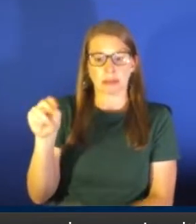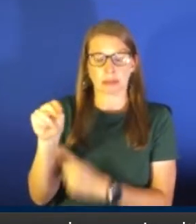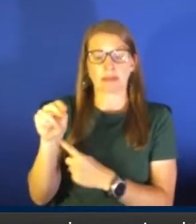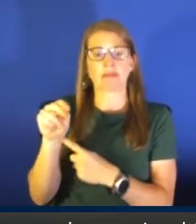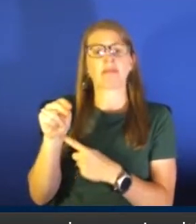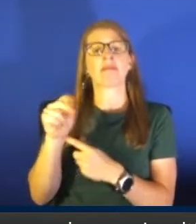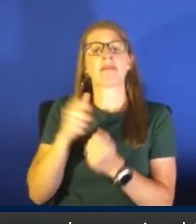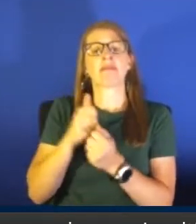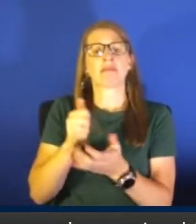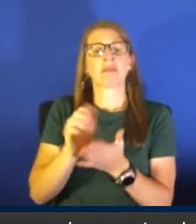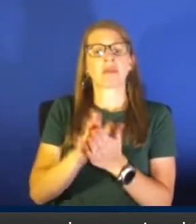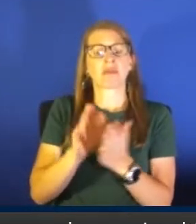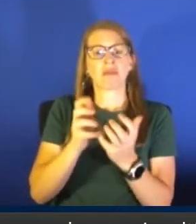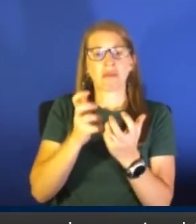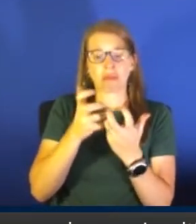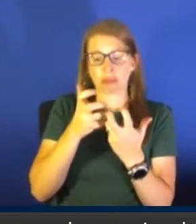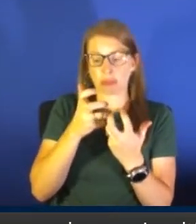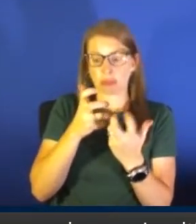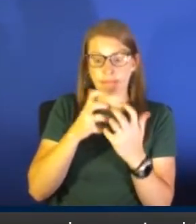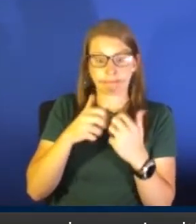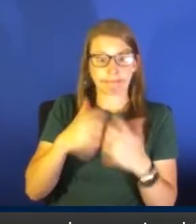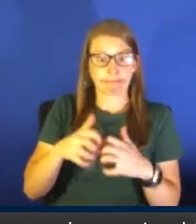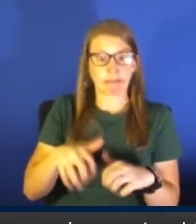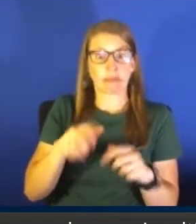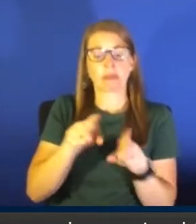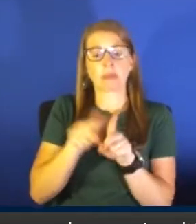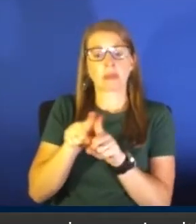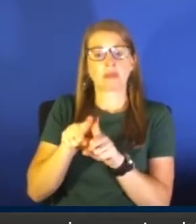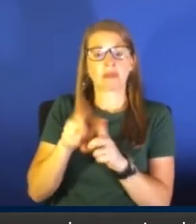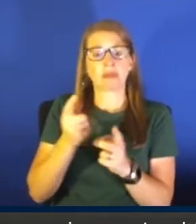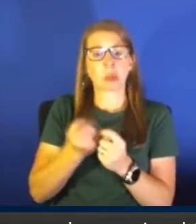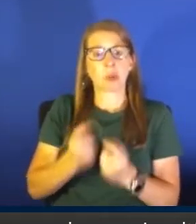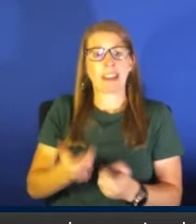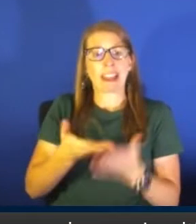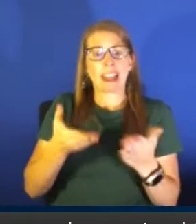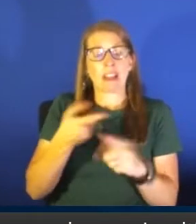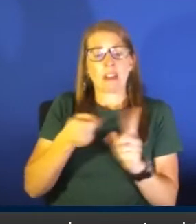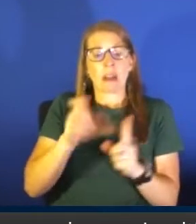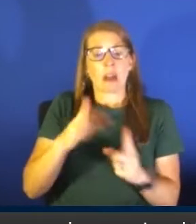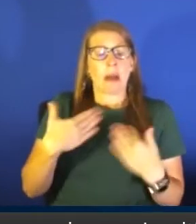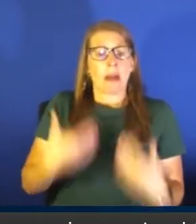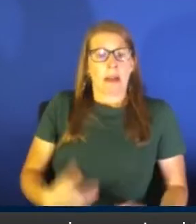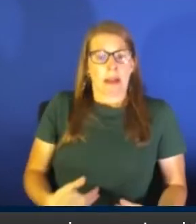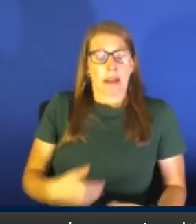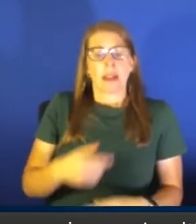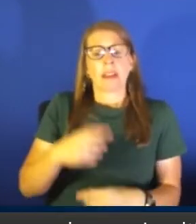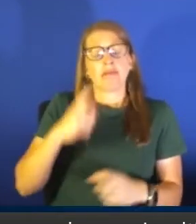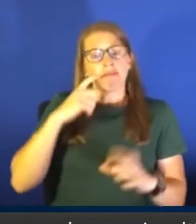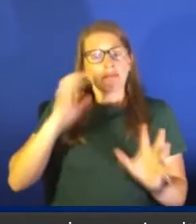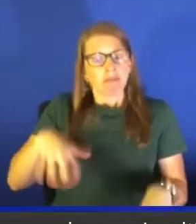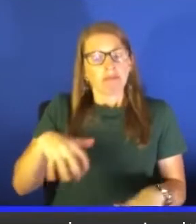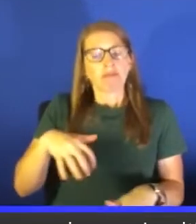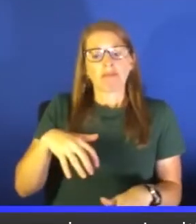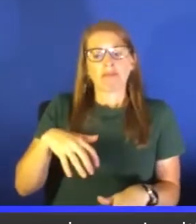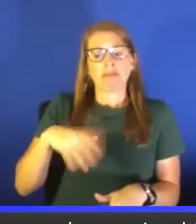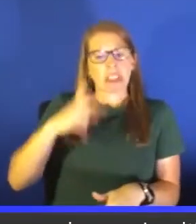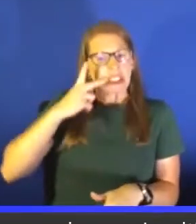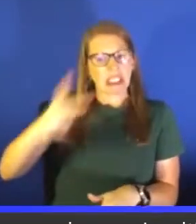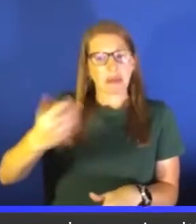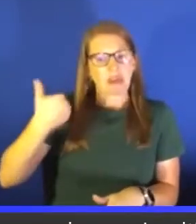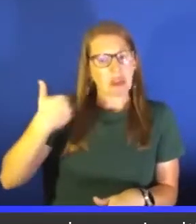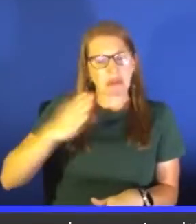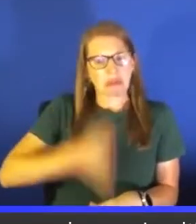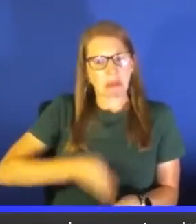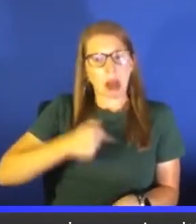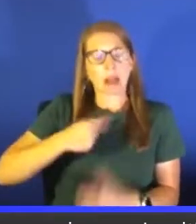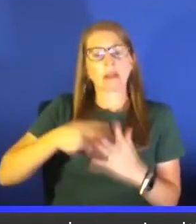and removing things we don't need from the body. Does that surprise you? It was surprising because it was something that we hadn't really seen before, and to start to think about